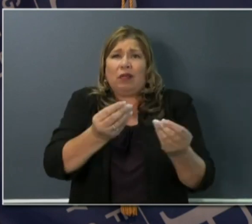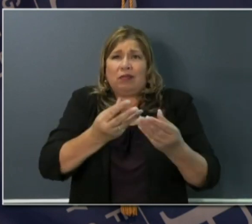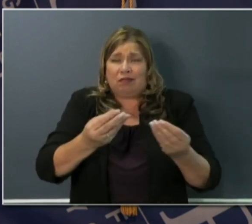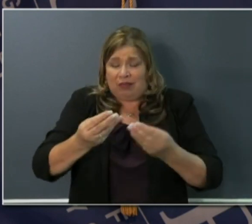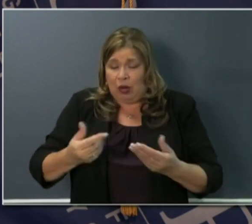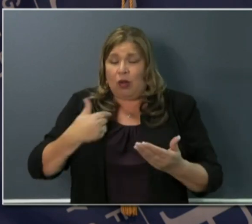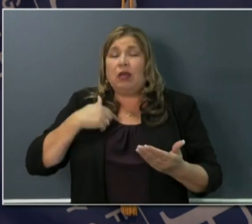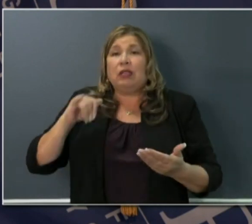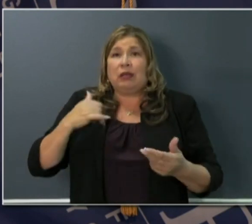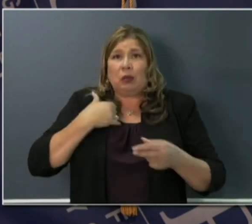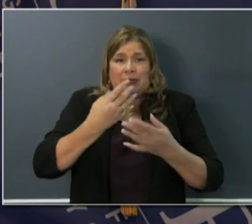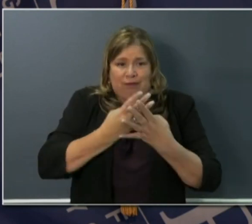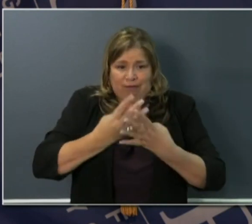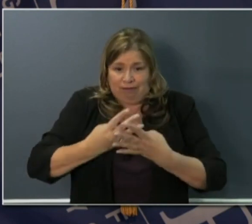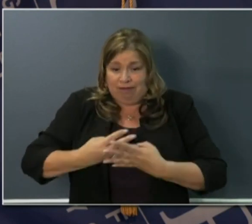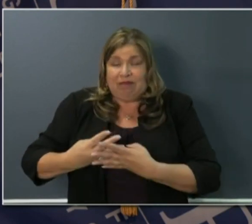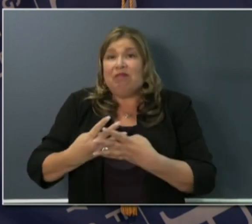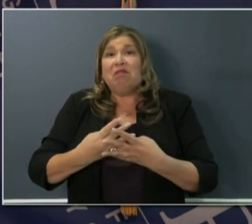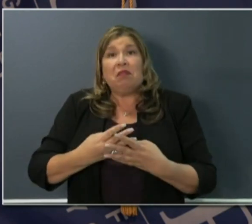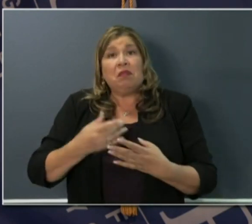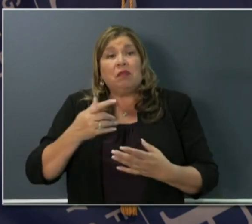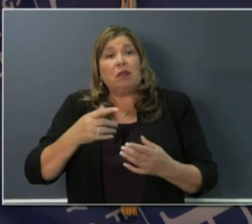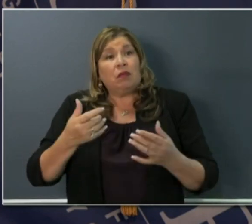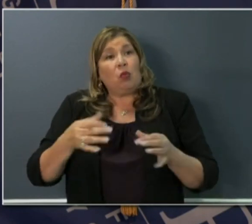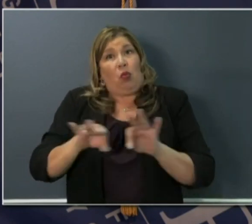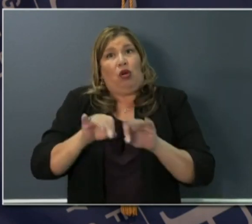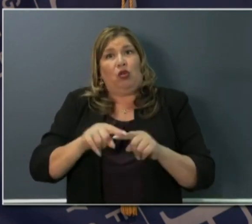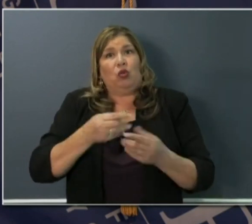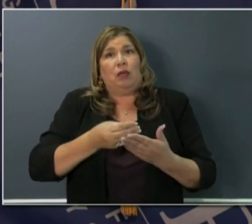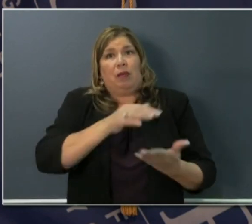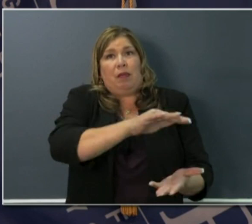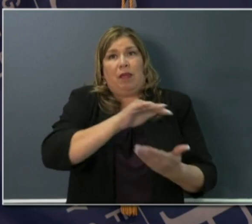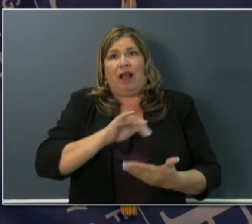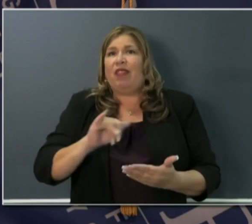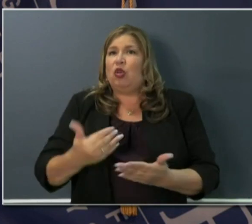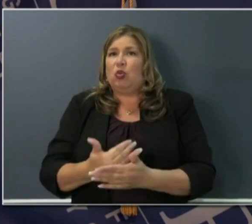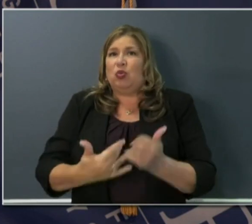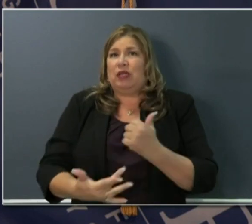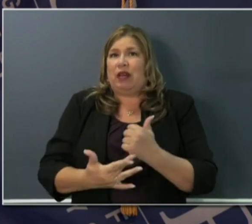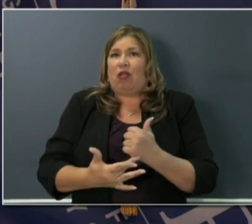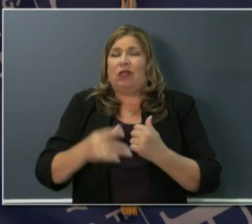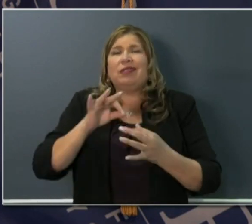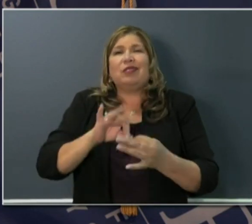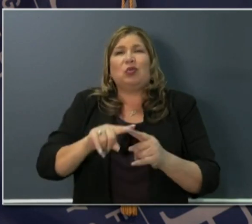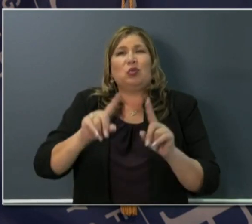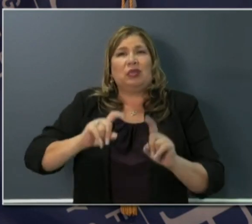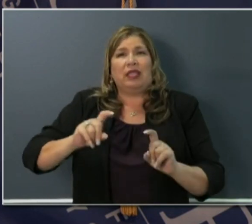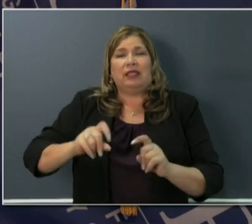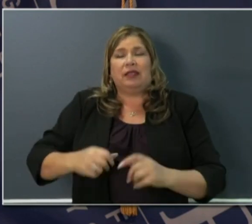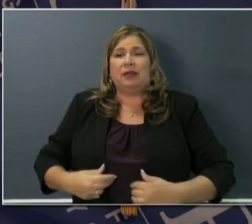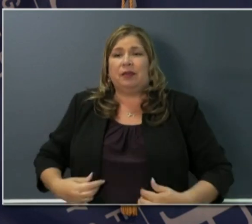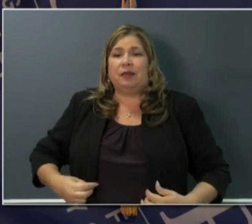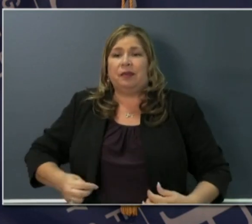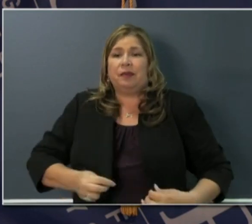them to consider the procurement of those technologies. Hannah Wiley, Safi.